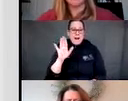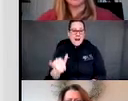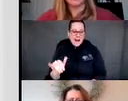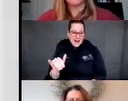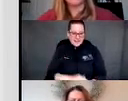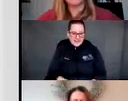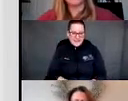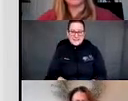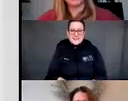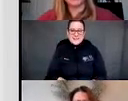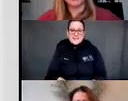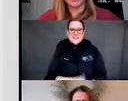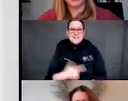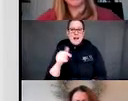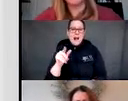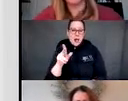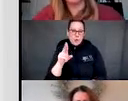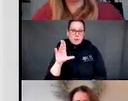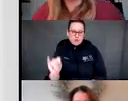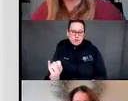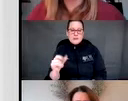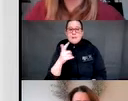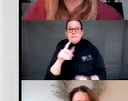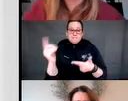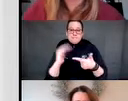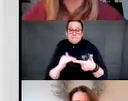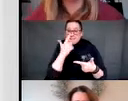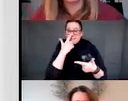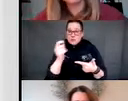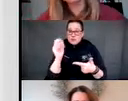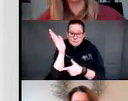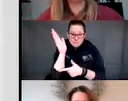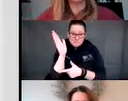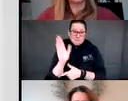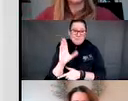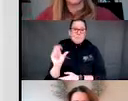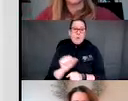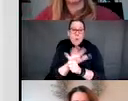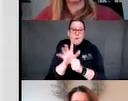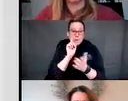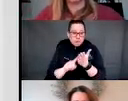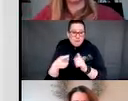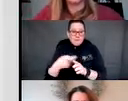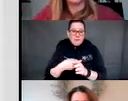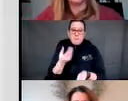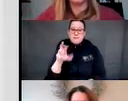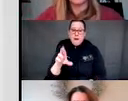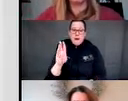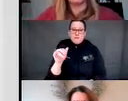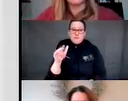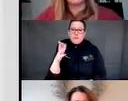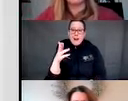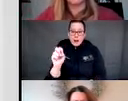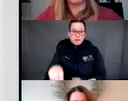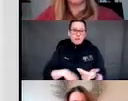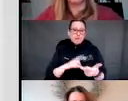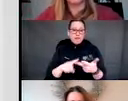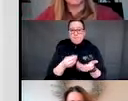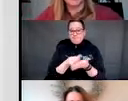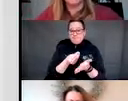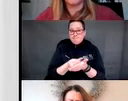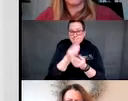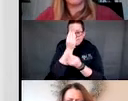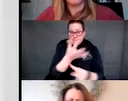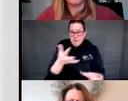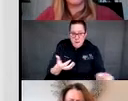a really interesting presentation on COVID research from Dr. Angela Branch, a financial update from folks